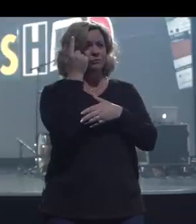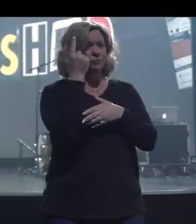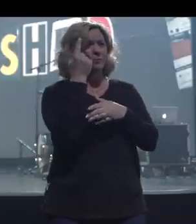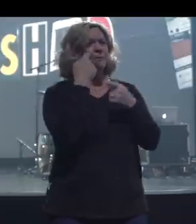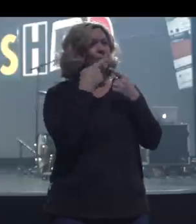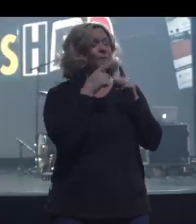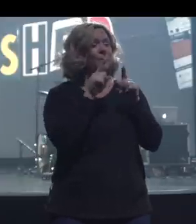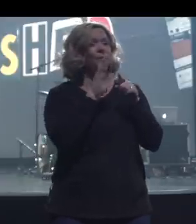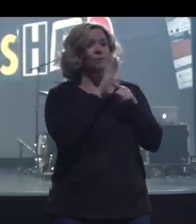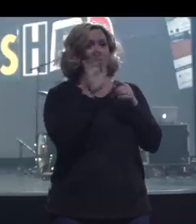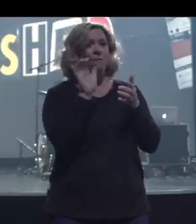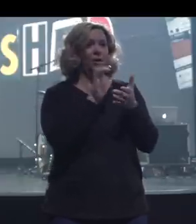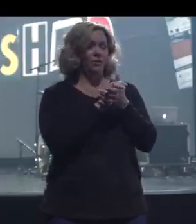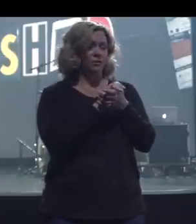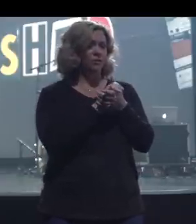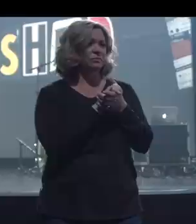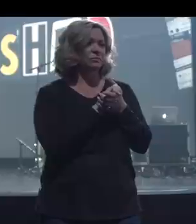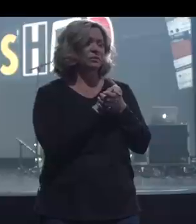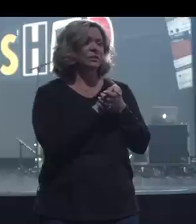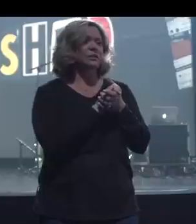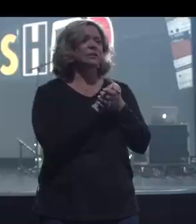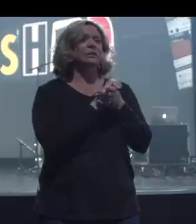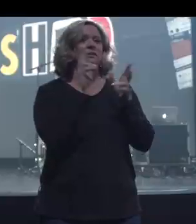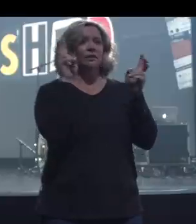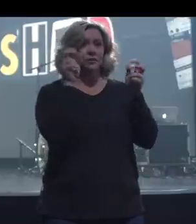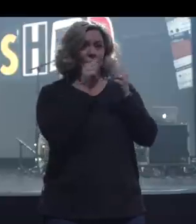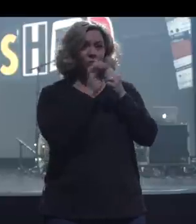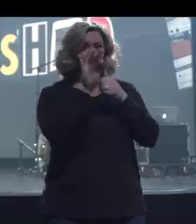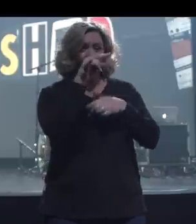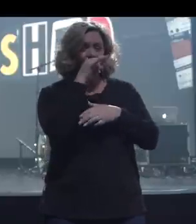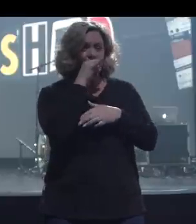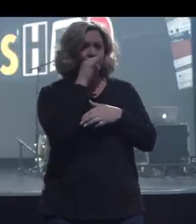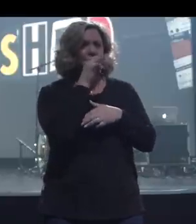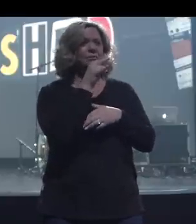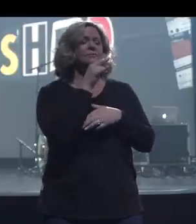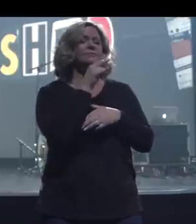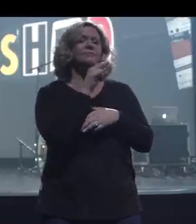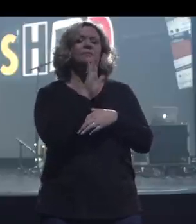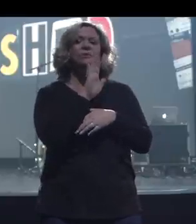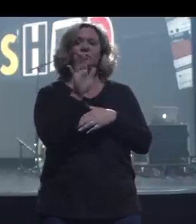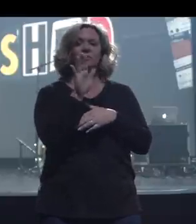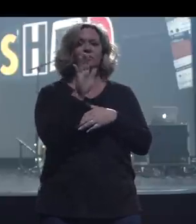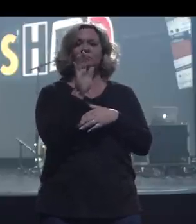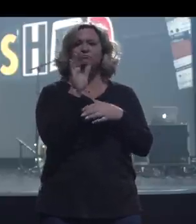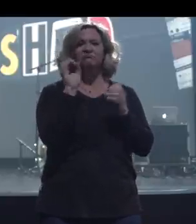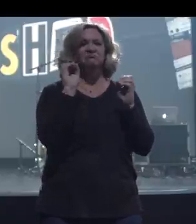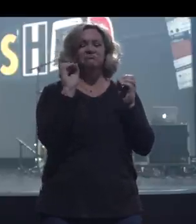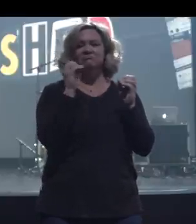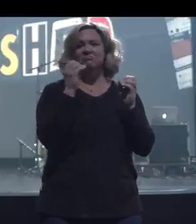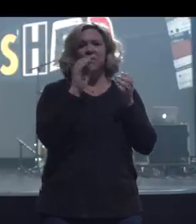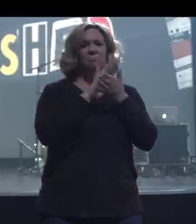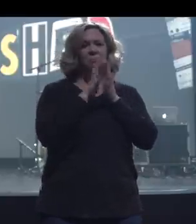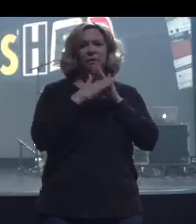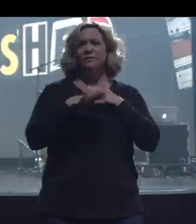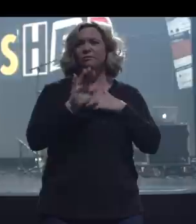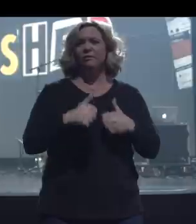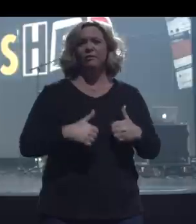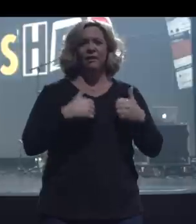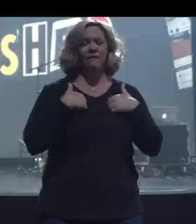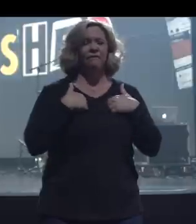but your marriage, the issue with your kids, your lack of peace, your